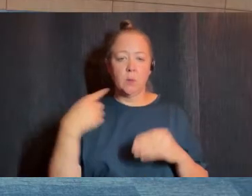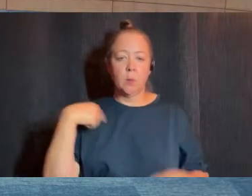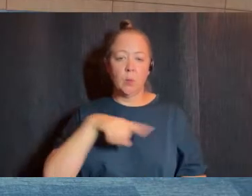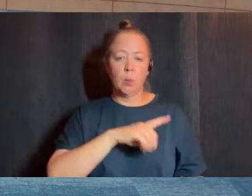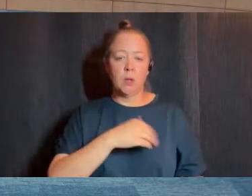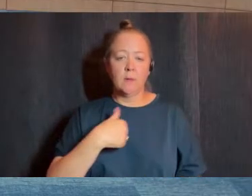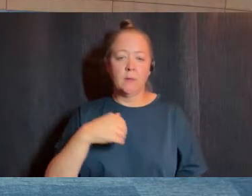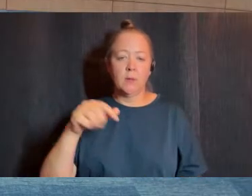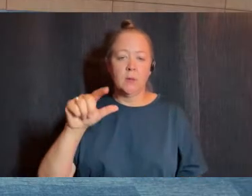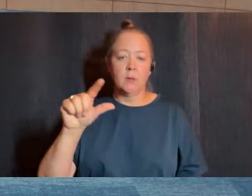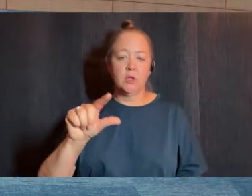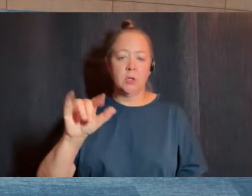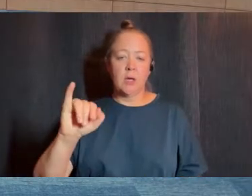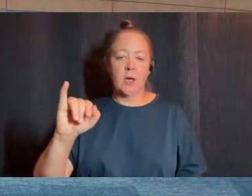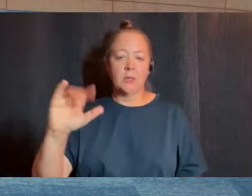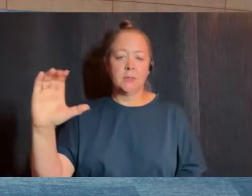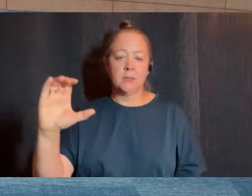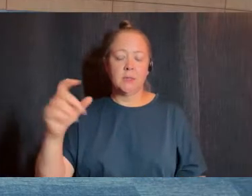election update,